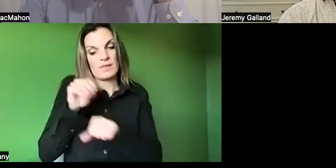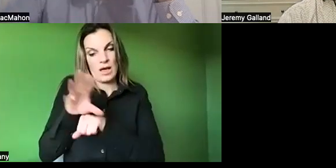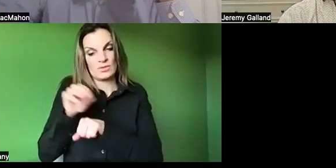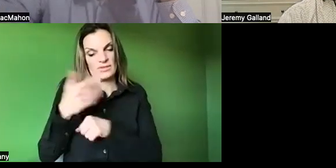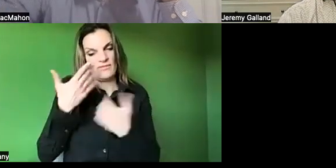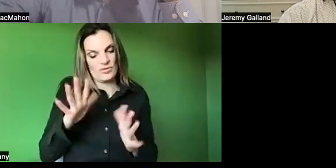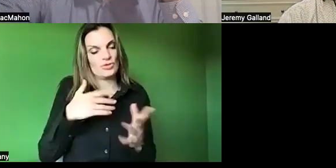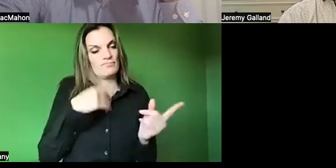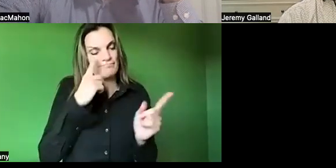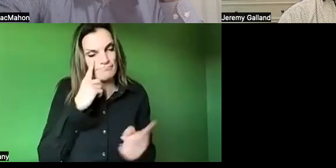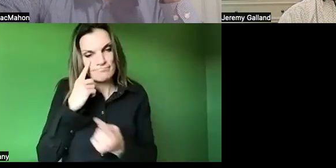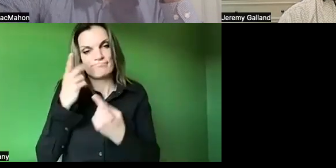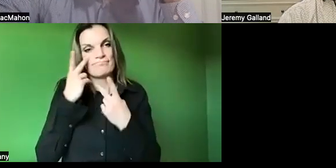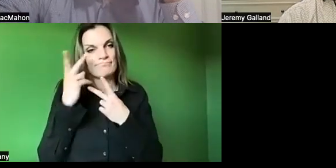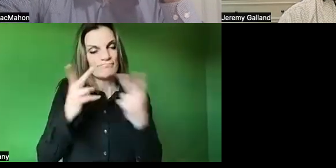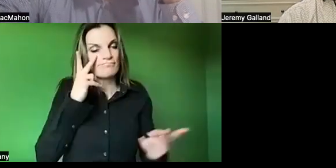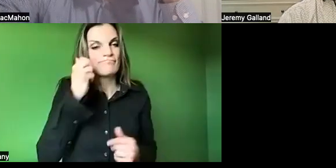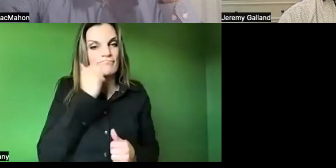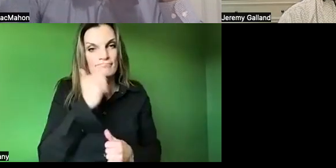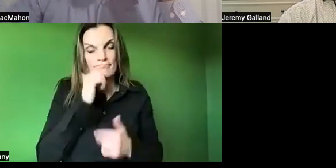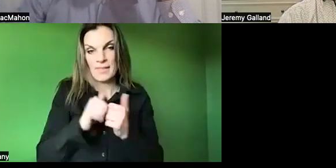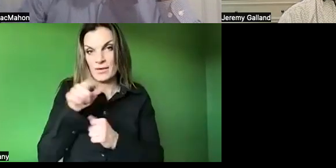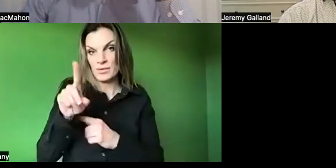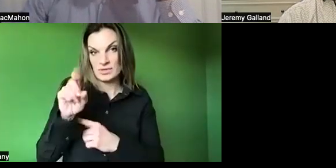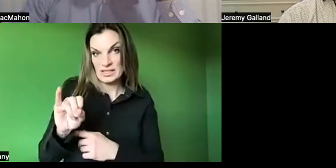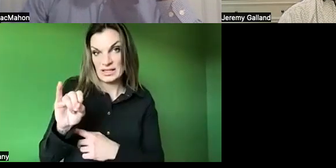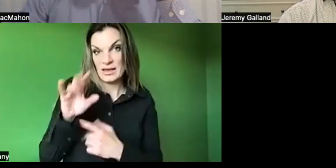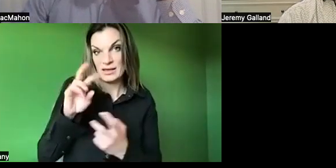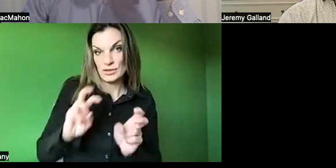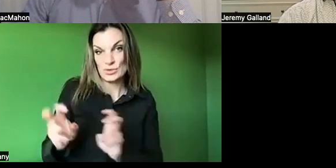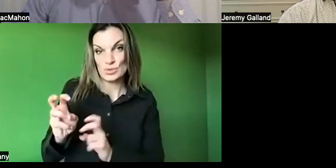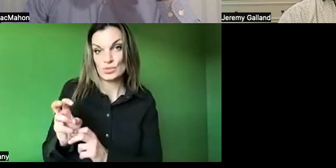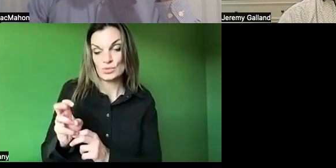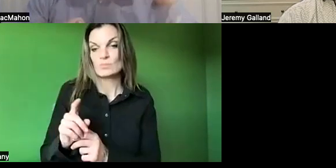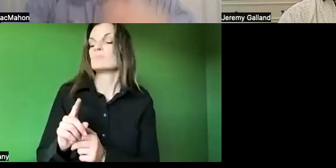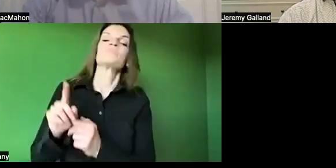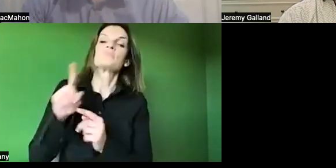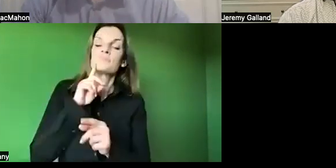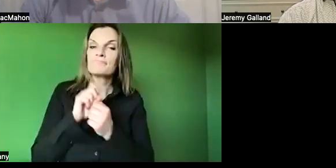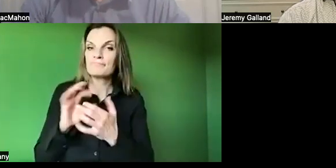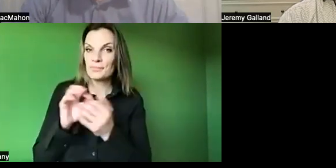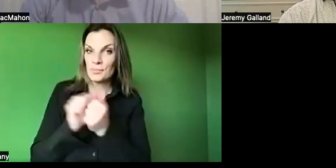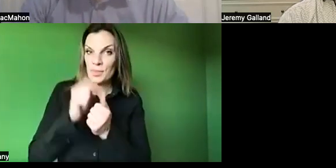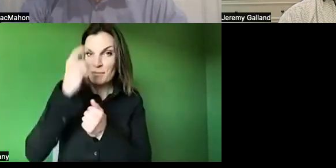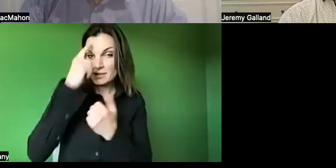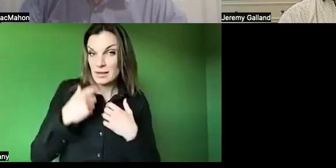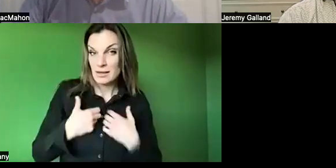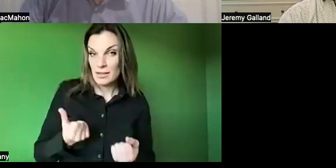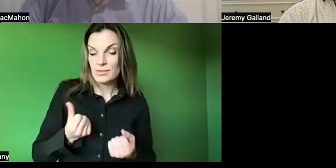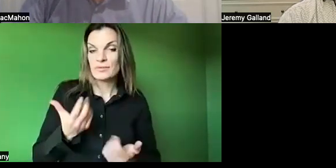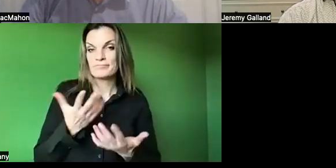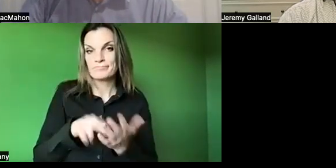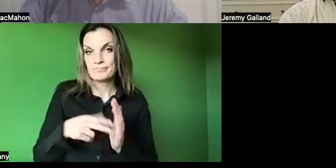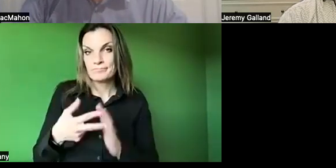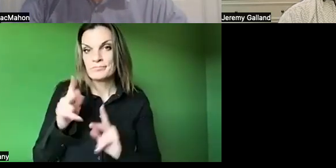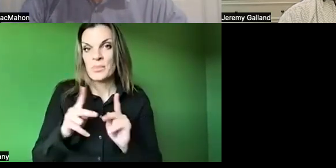firsthand every day the way the DEI issues connect to mental health issues. And whether we're talking about